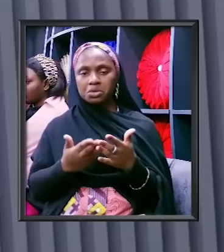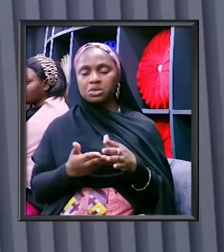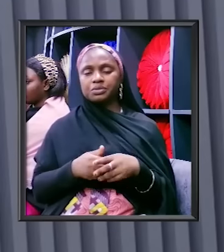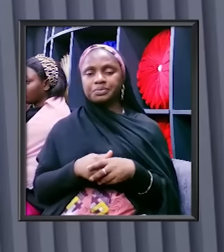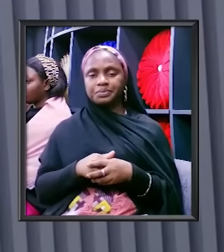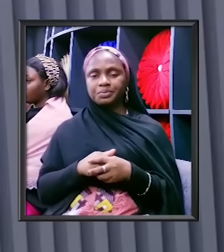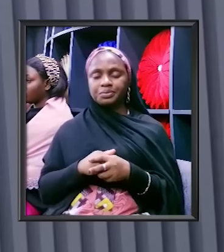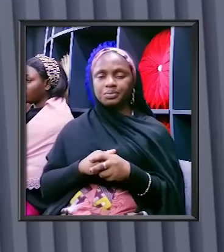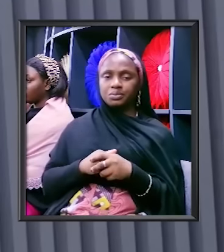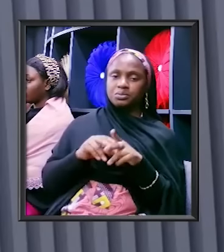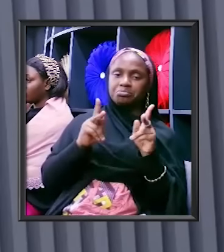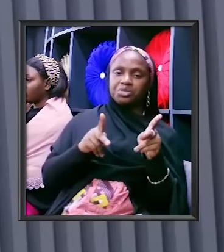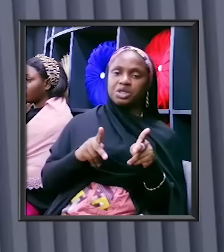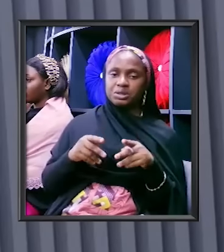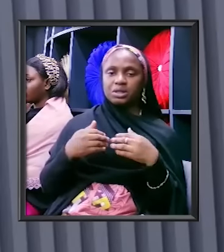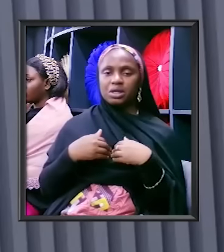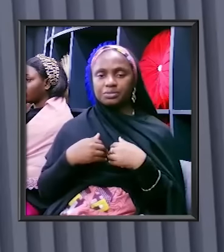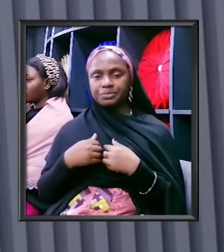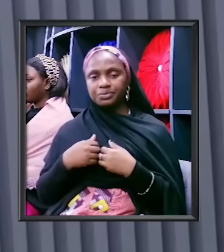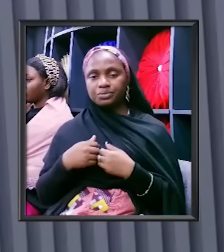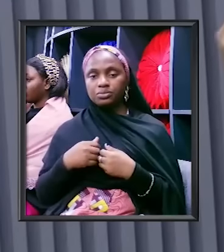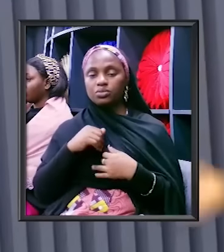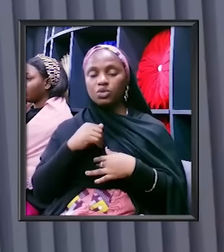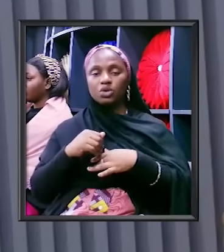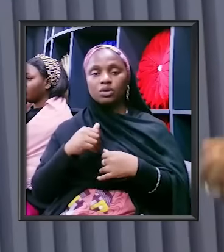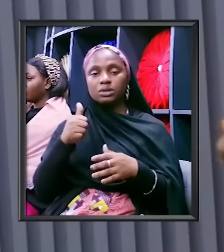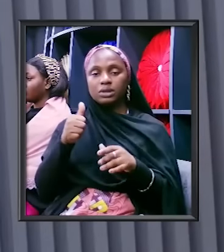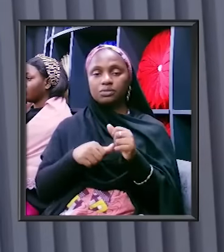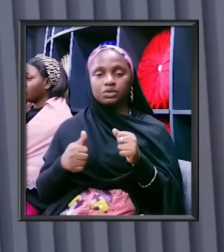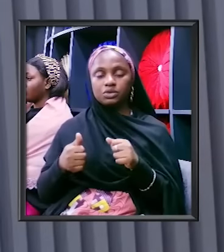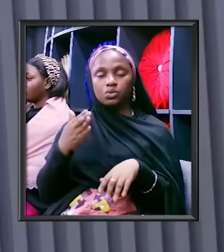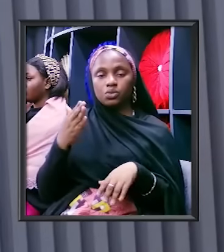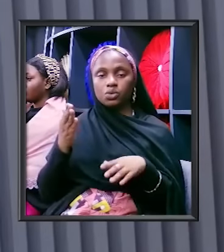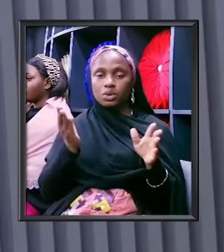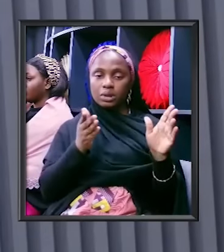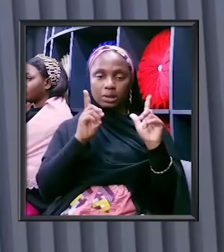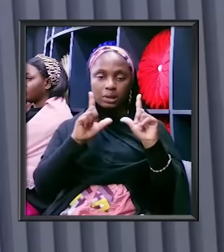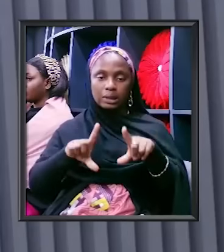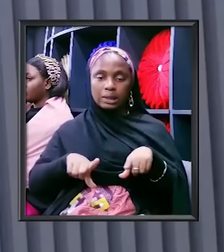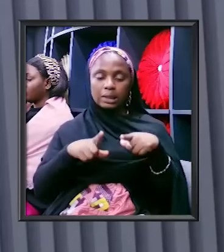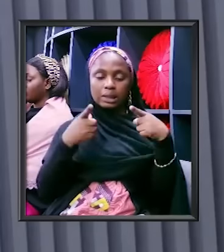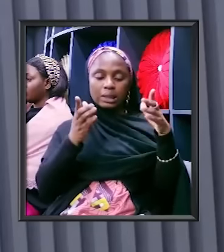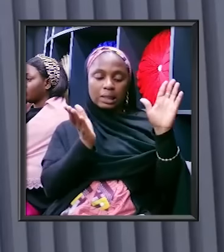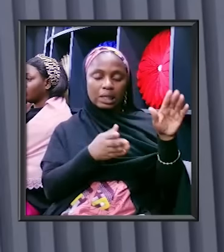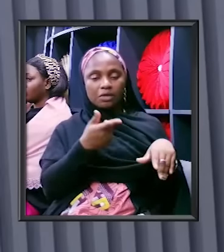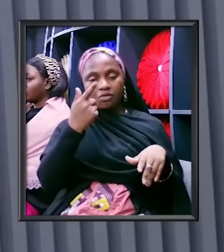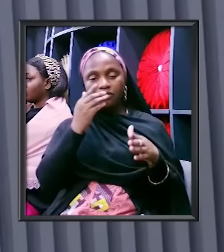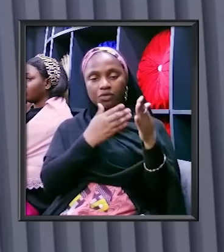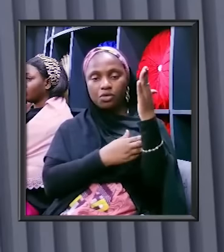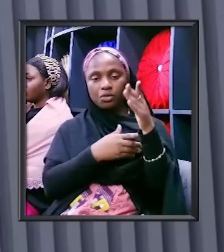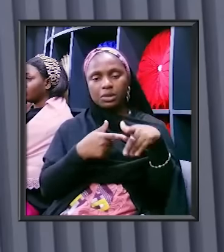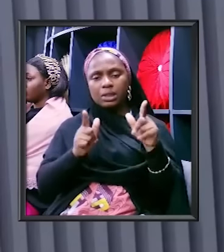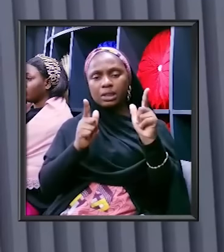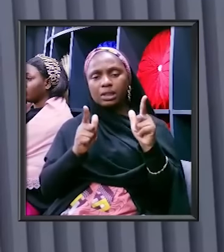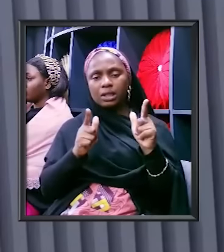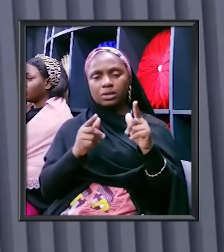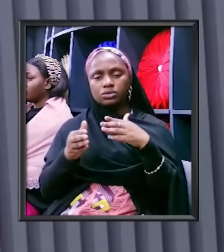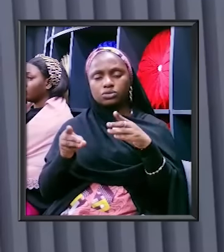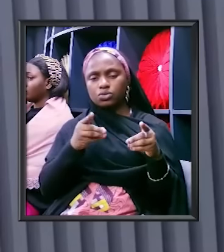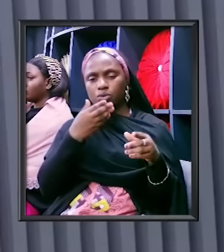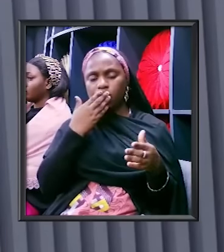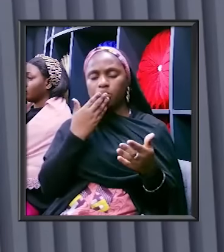president talk. Person don't go, not be everything with they live for God. So make we engage, make we follow them, make we bring back